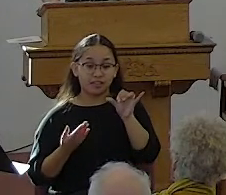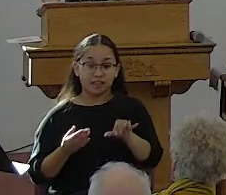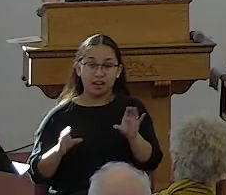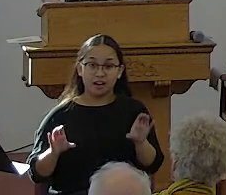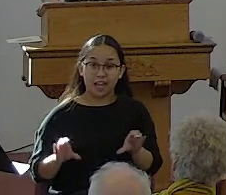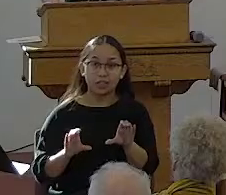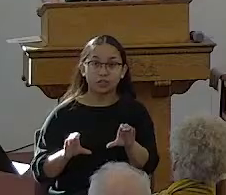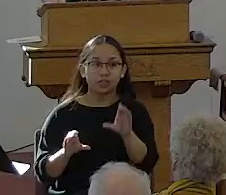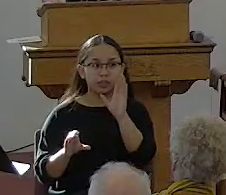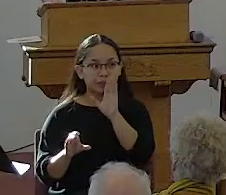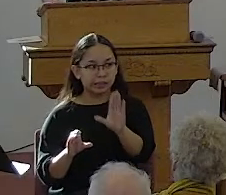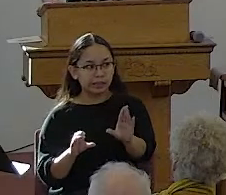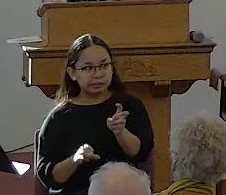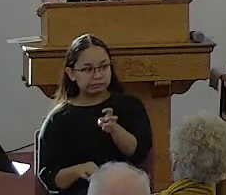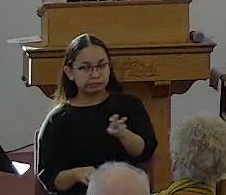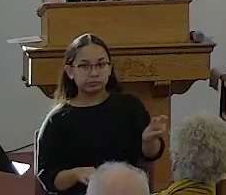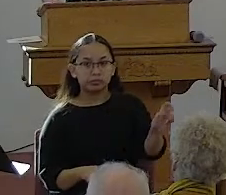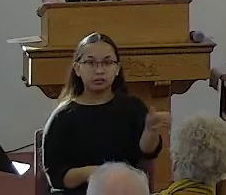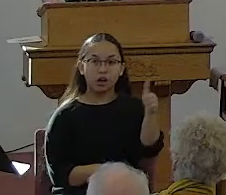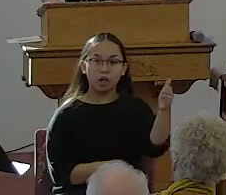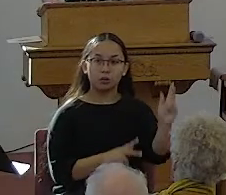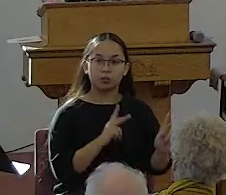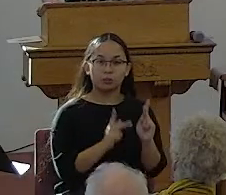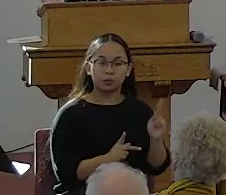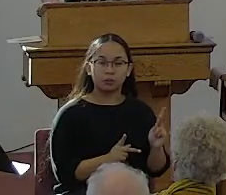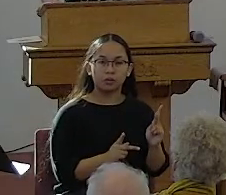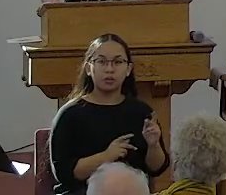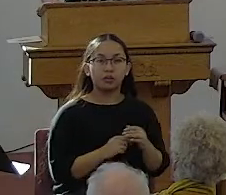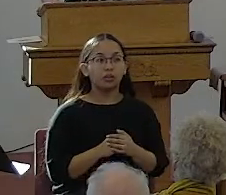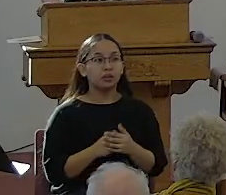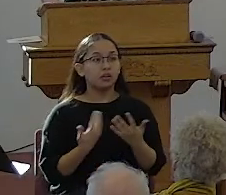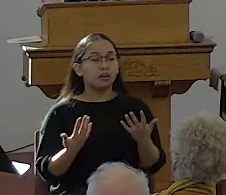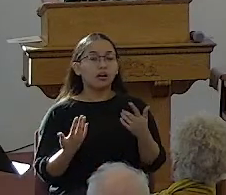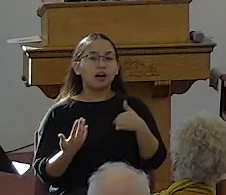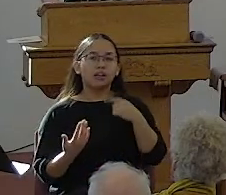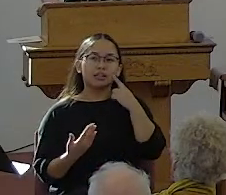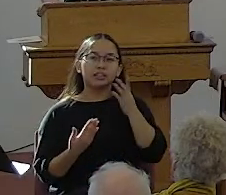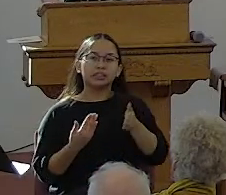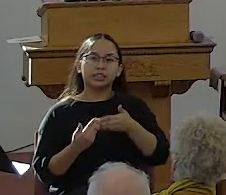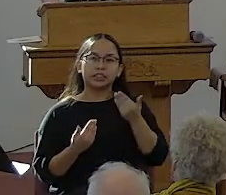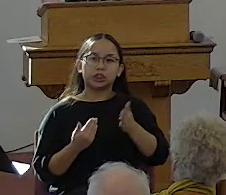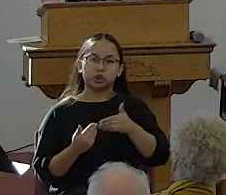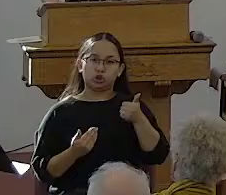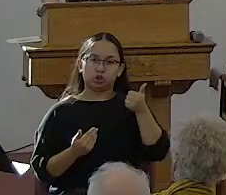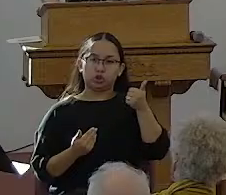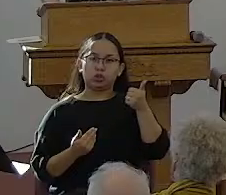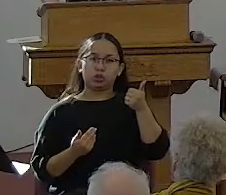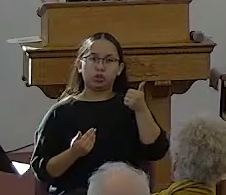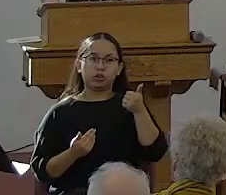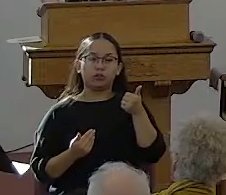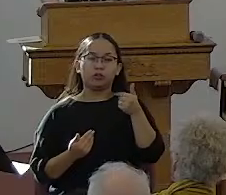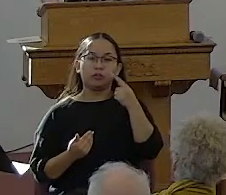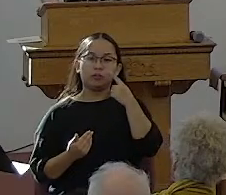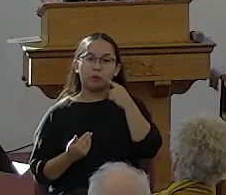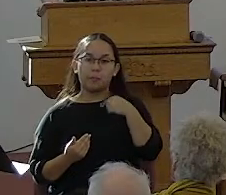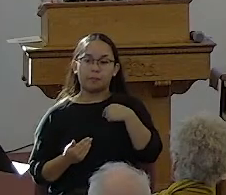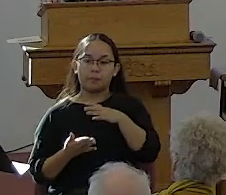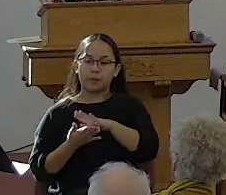life. I find it so much easier to be kind to those around me when I've done all that work for